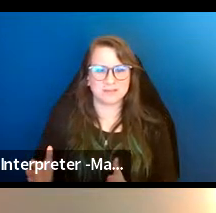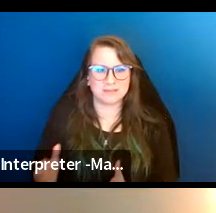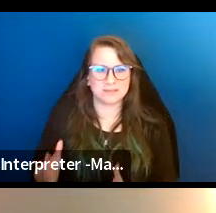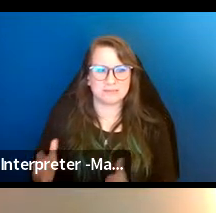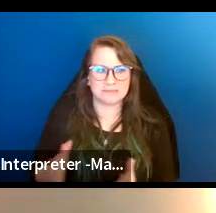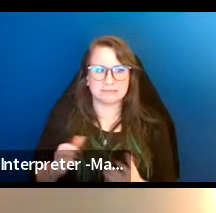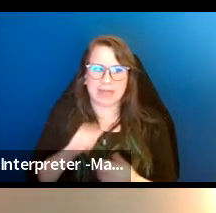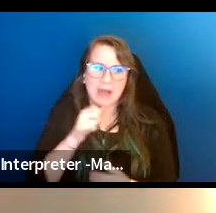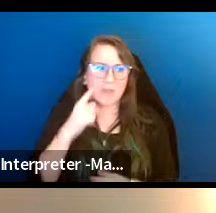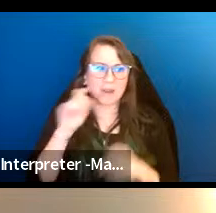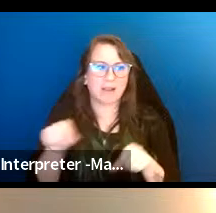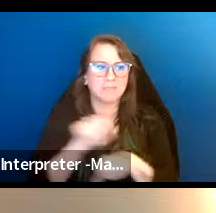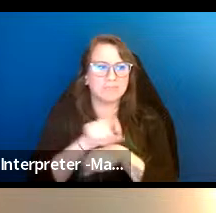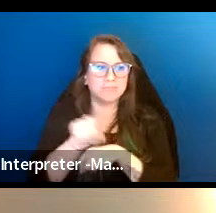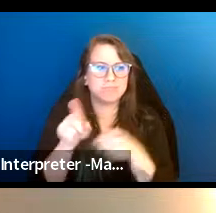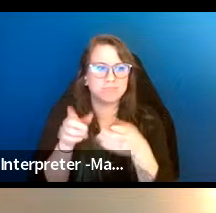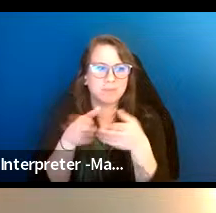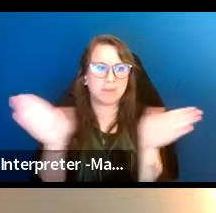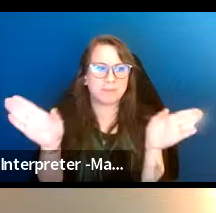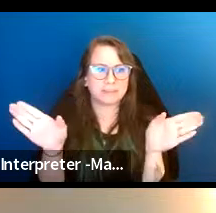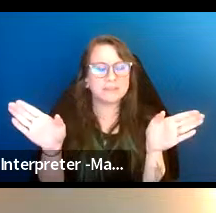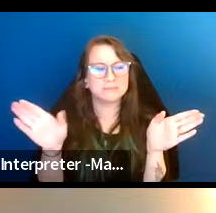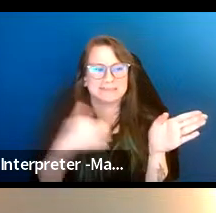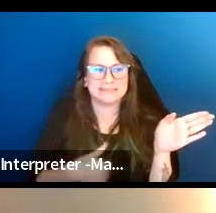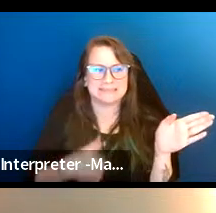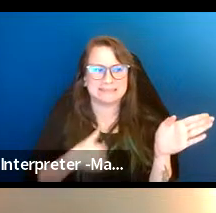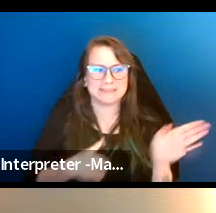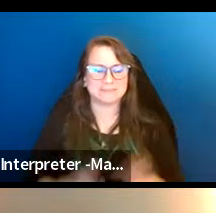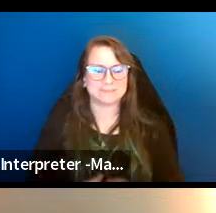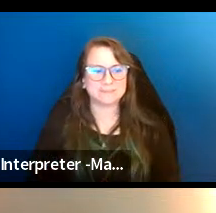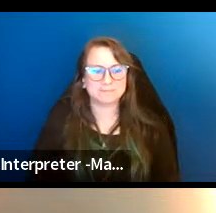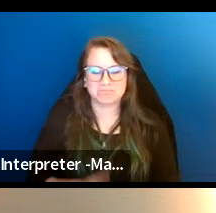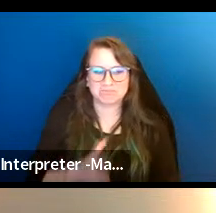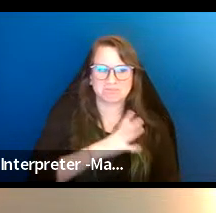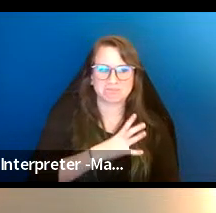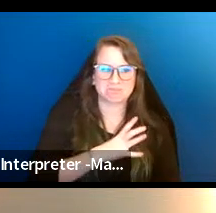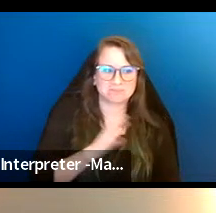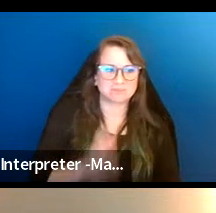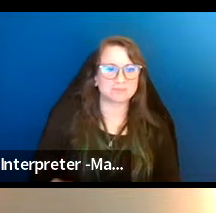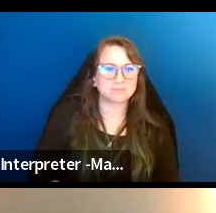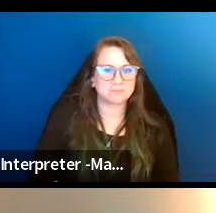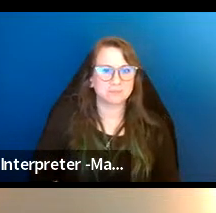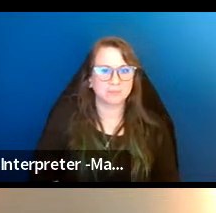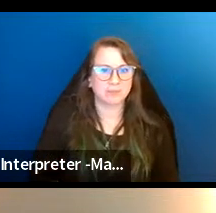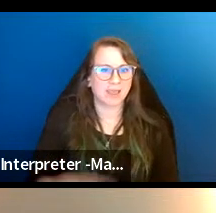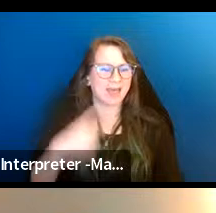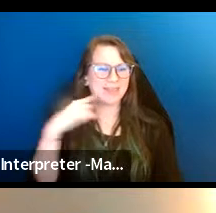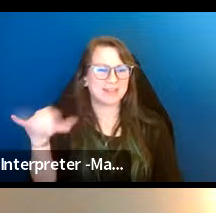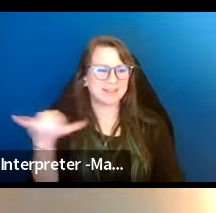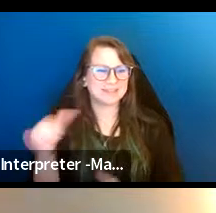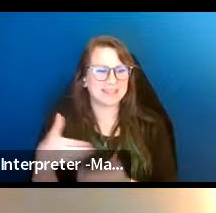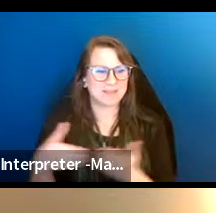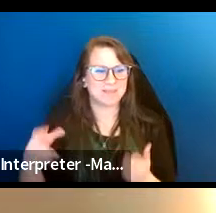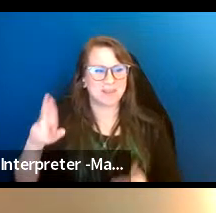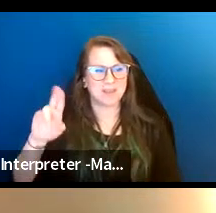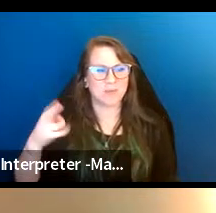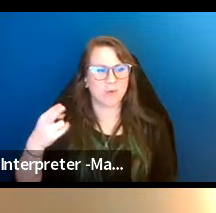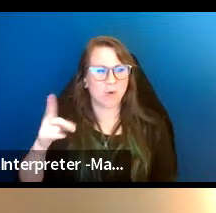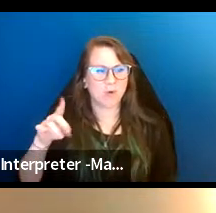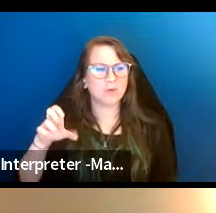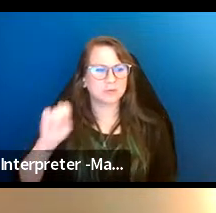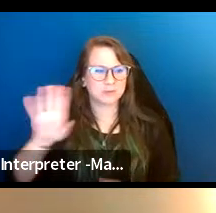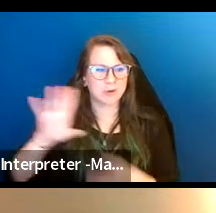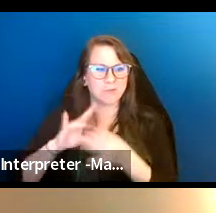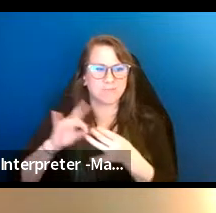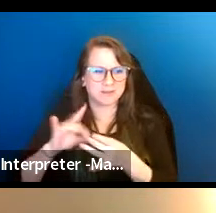I don't think I can send to the public. Sorry about that. We're fine. I think the same thing happened to Commissioner Rhodes. I think her message also